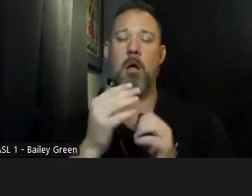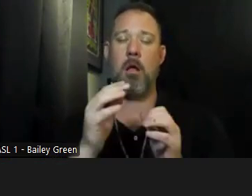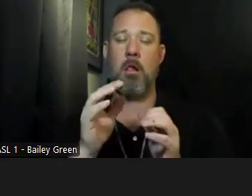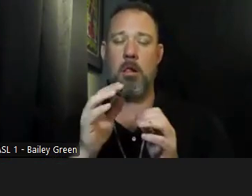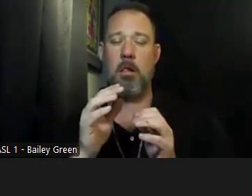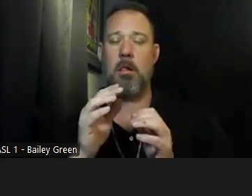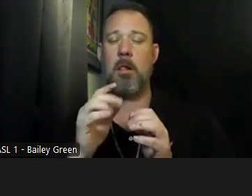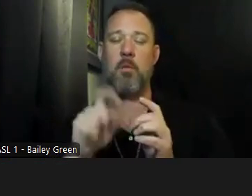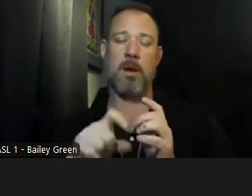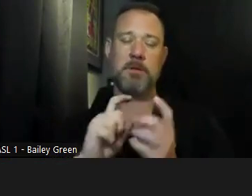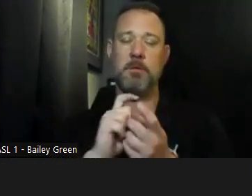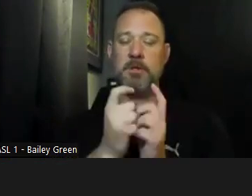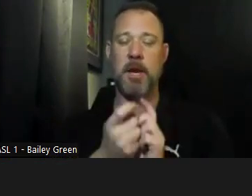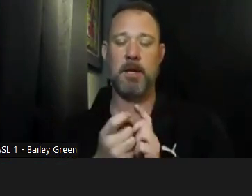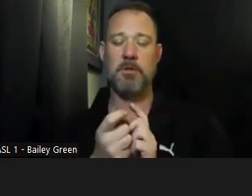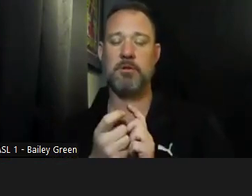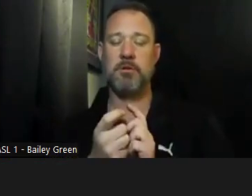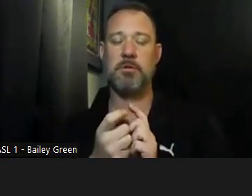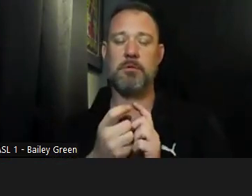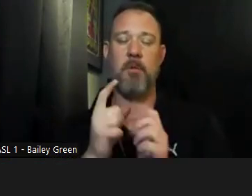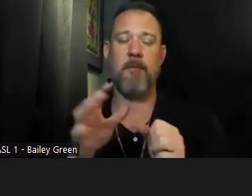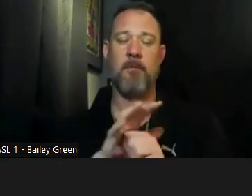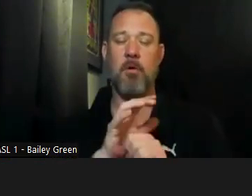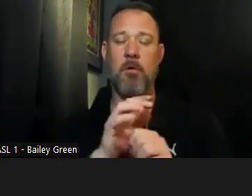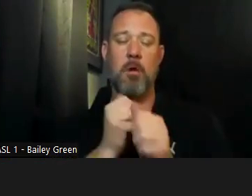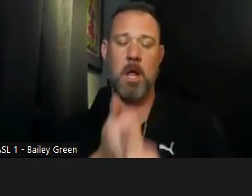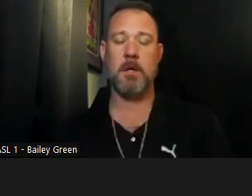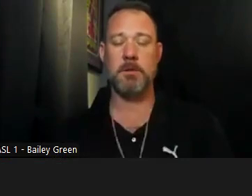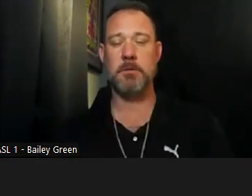what needs to be changed to bring about full compliance.